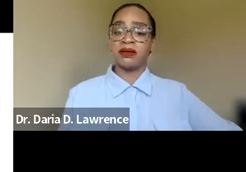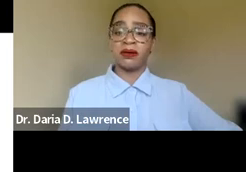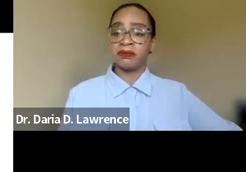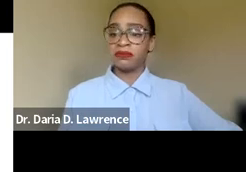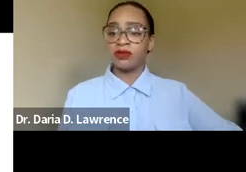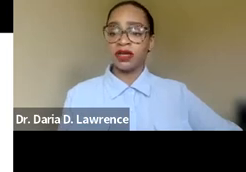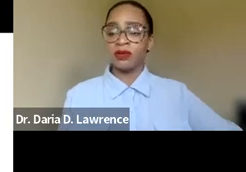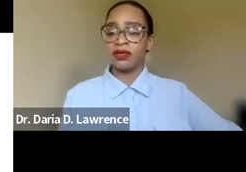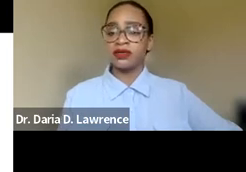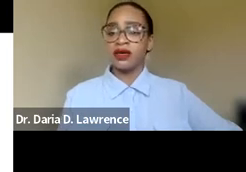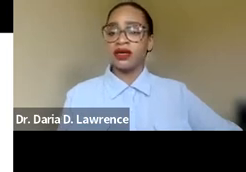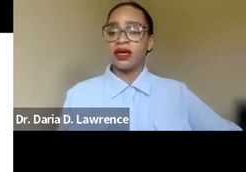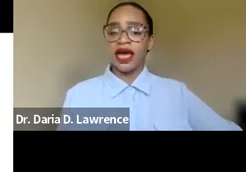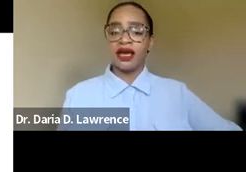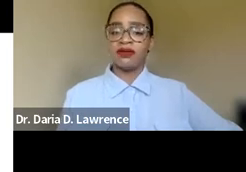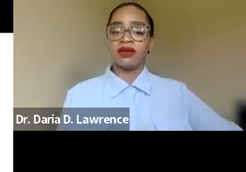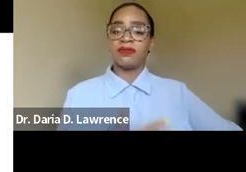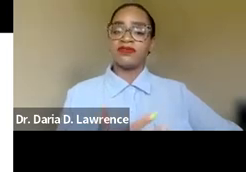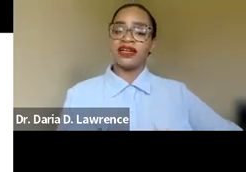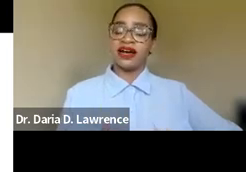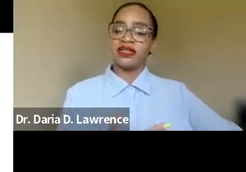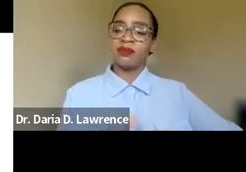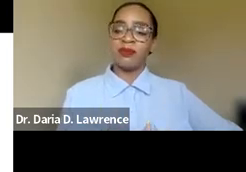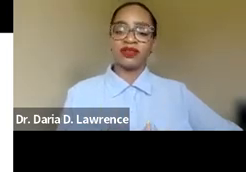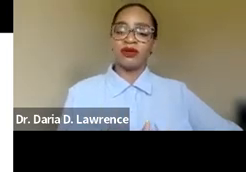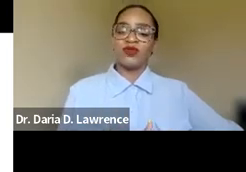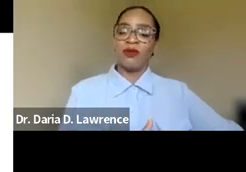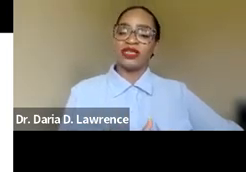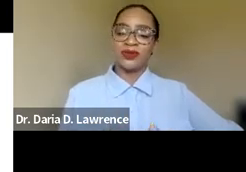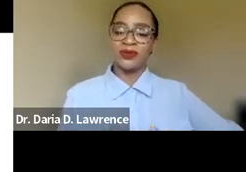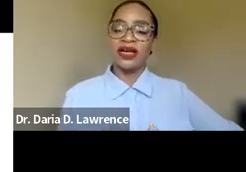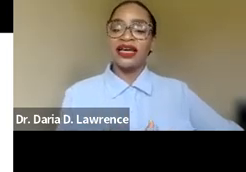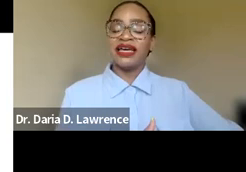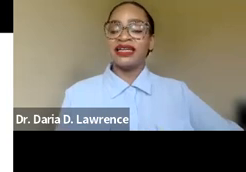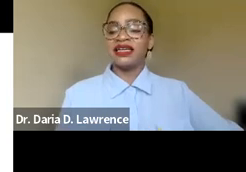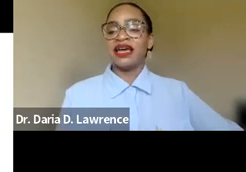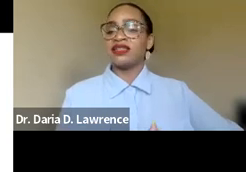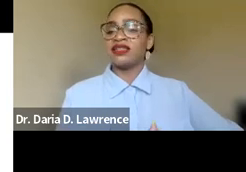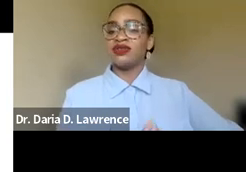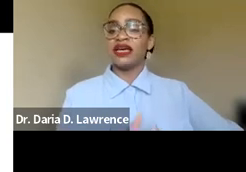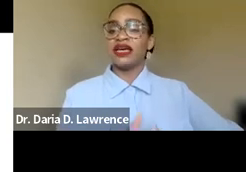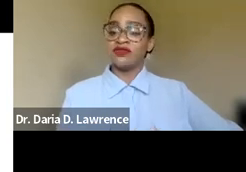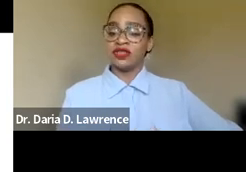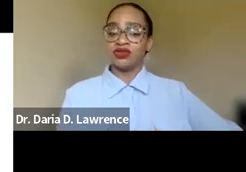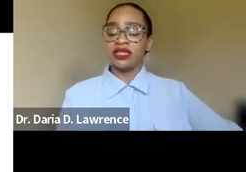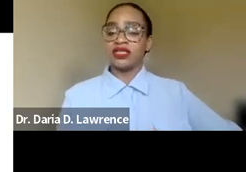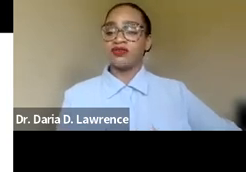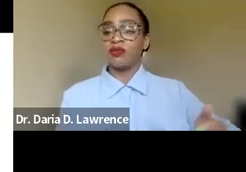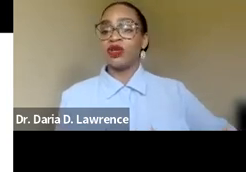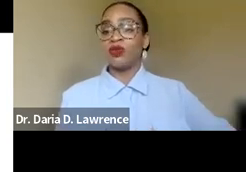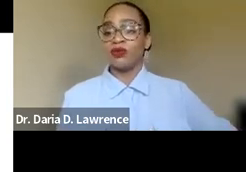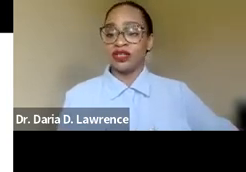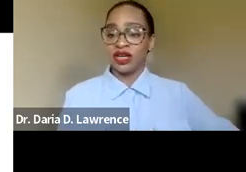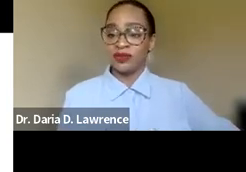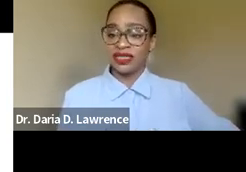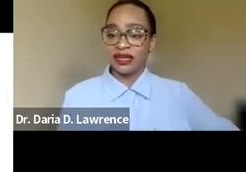And mom said, no, we're not homeless. And come to find out that the paperwork that was filed with the school indicated that the student had a different address from